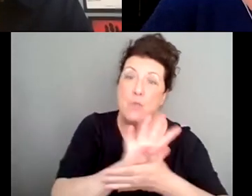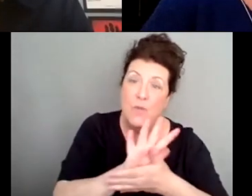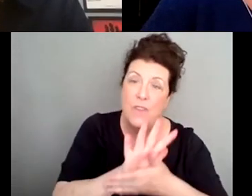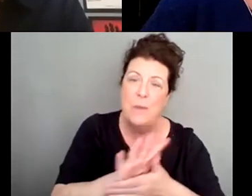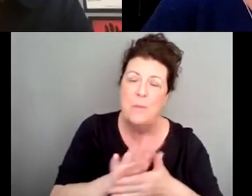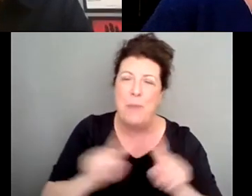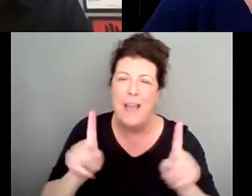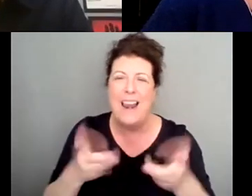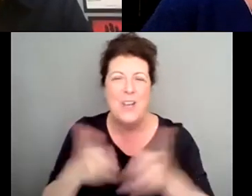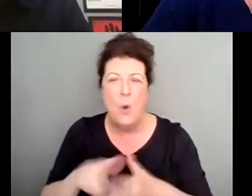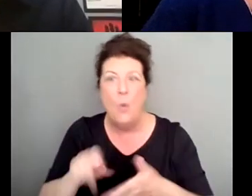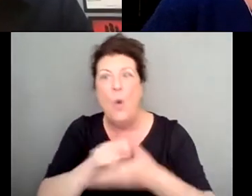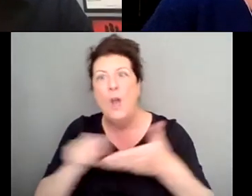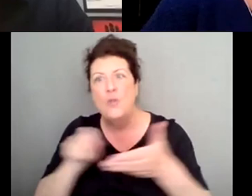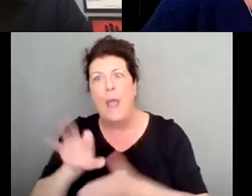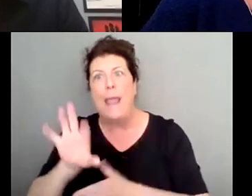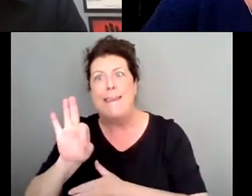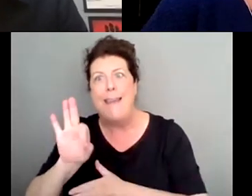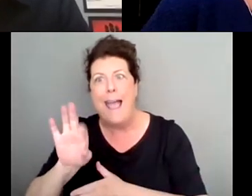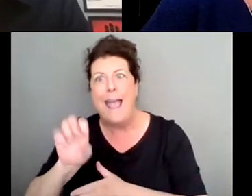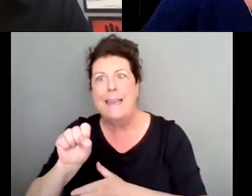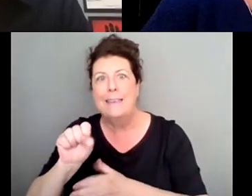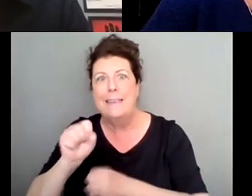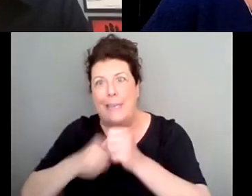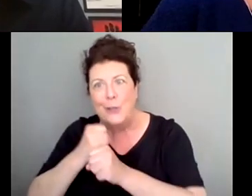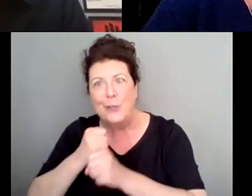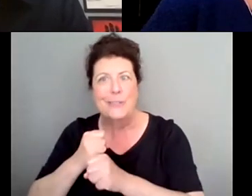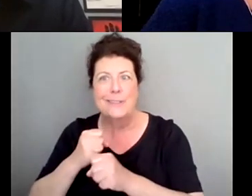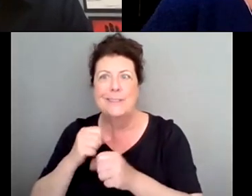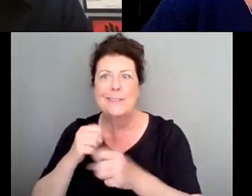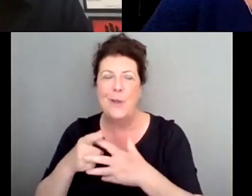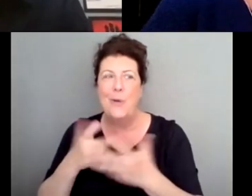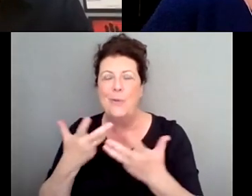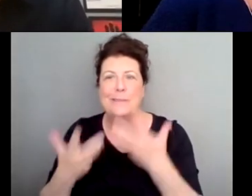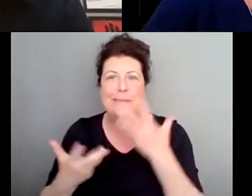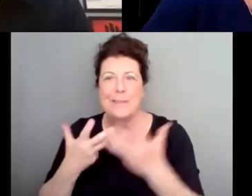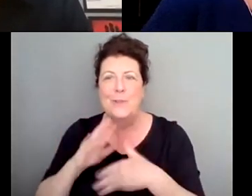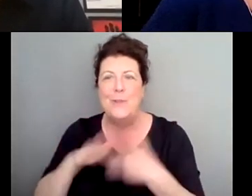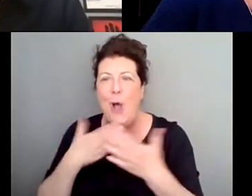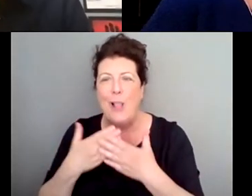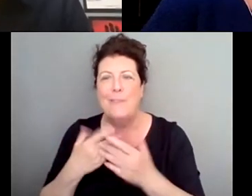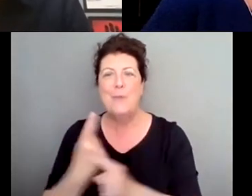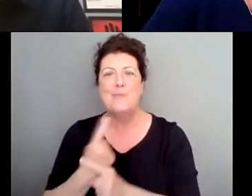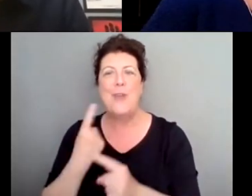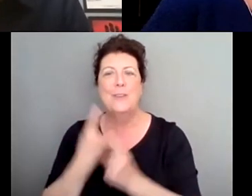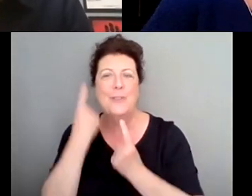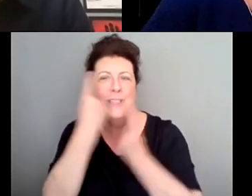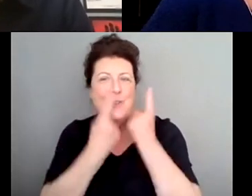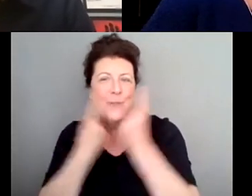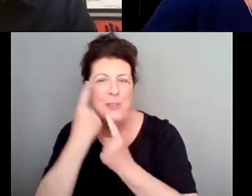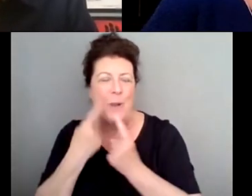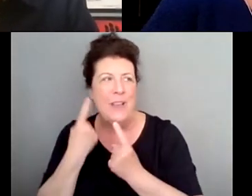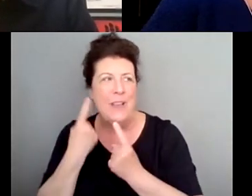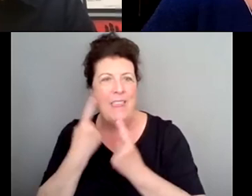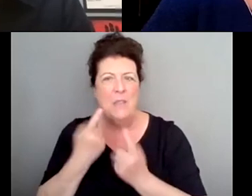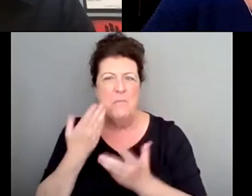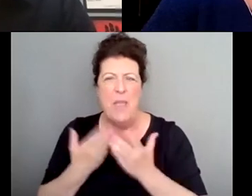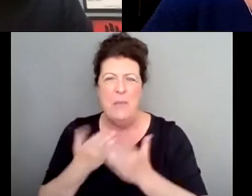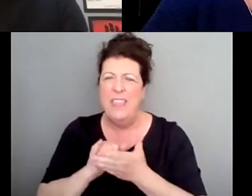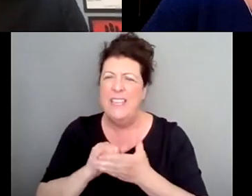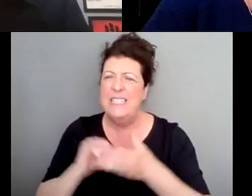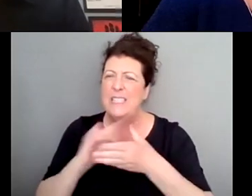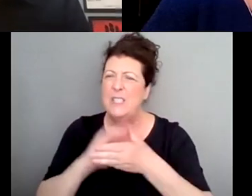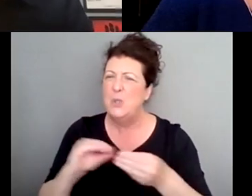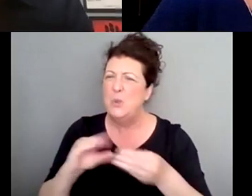So is there a limited, so I think it was just a, all the practical considerations. It's like, this is a story that I think I probably need eight hours to tell. And